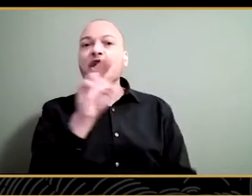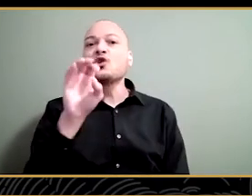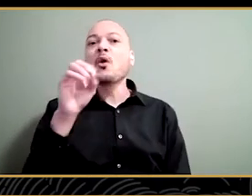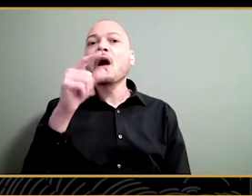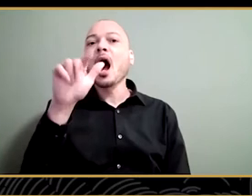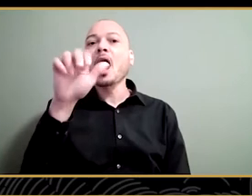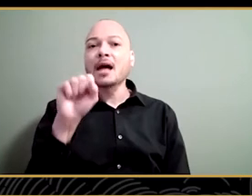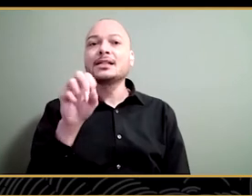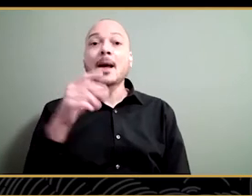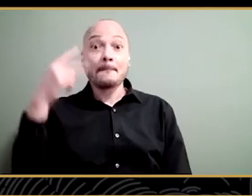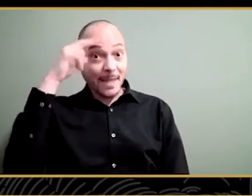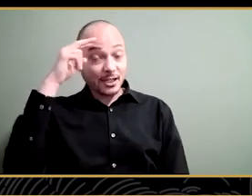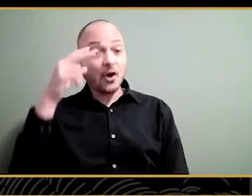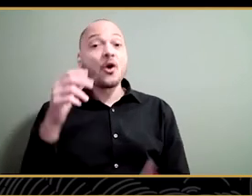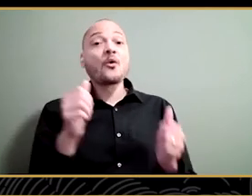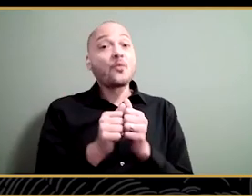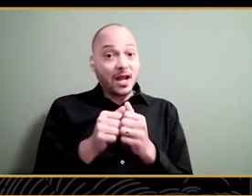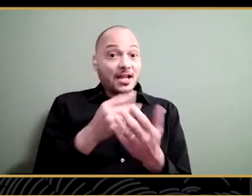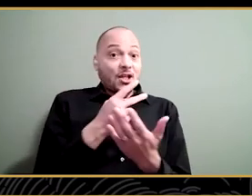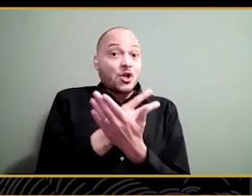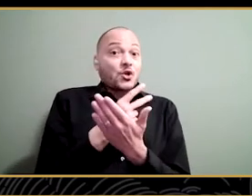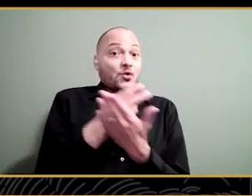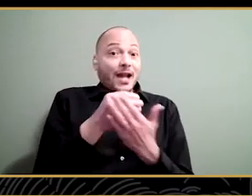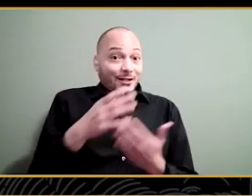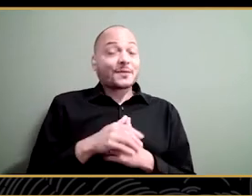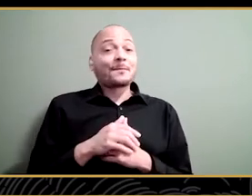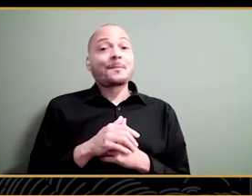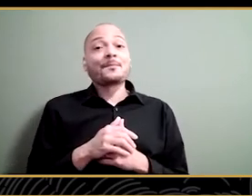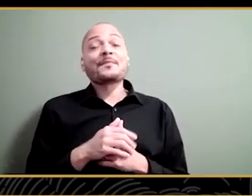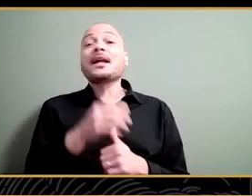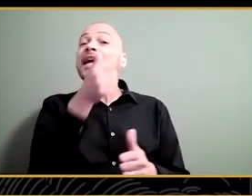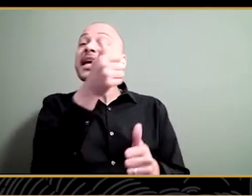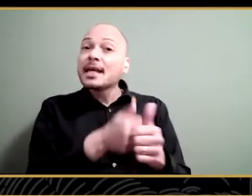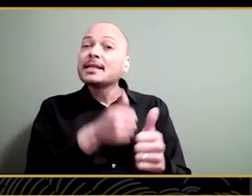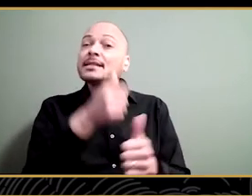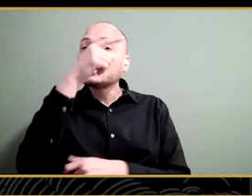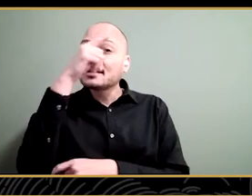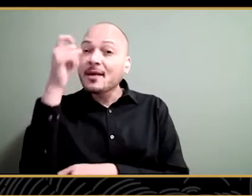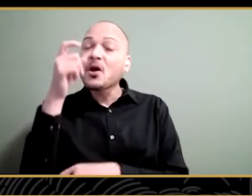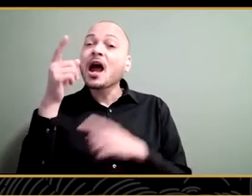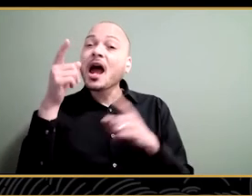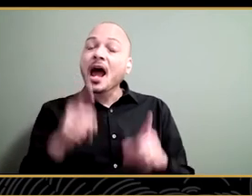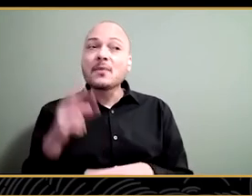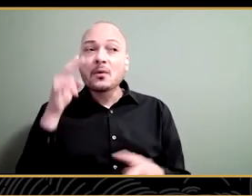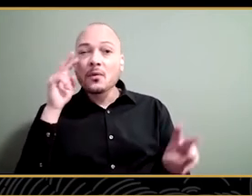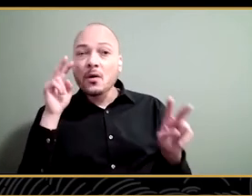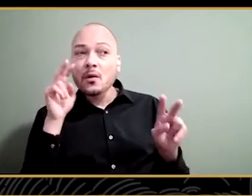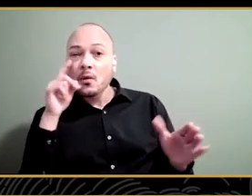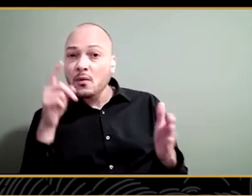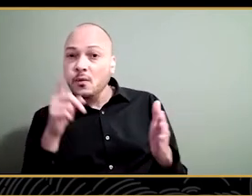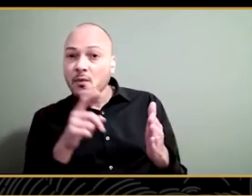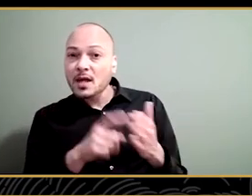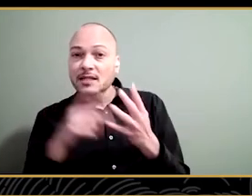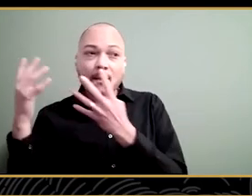students from the University of Arizona's MFA in Creative Writing In each summer As we bear witness